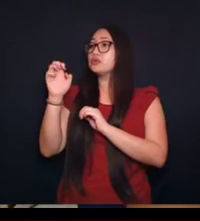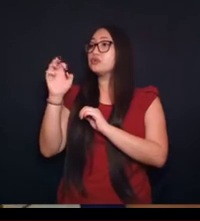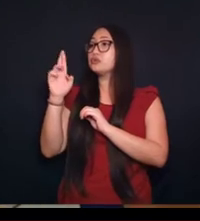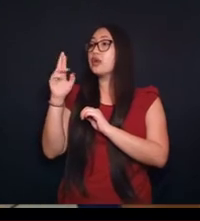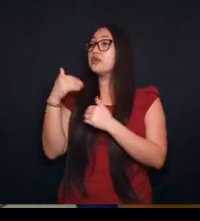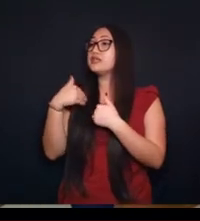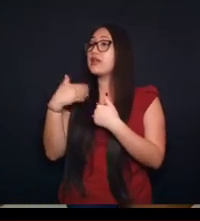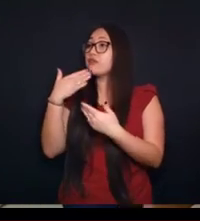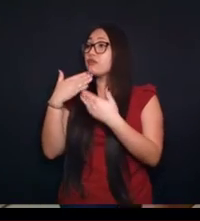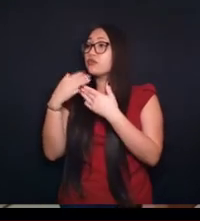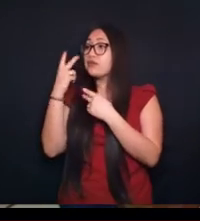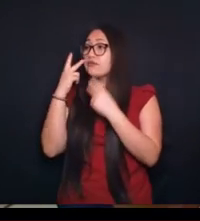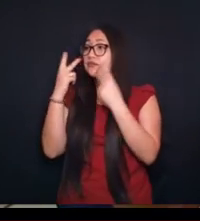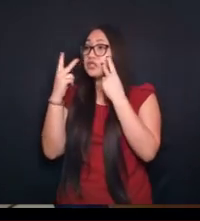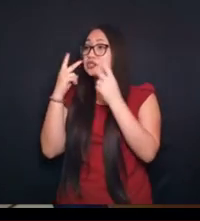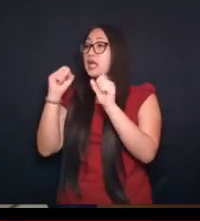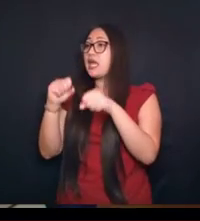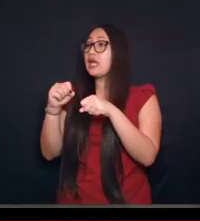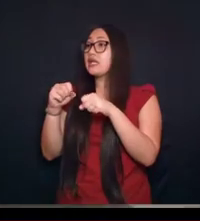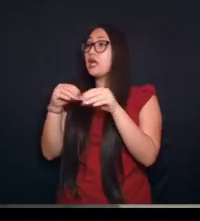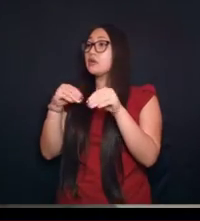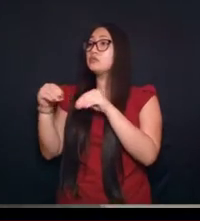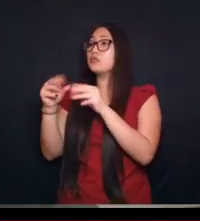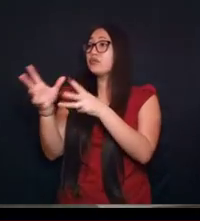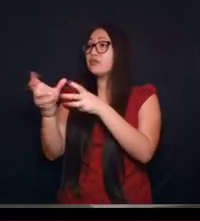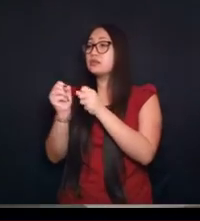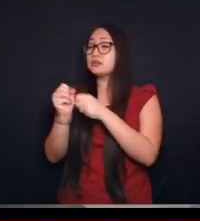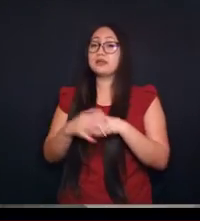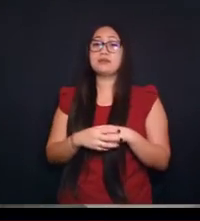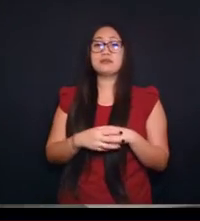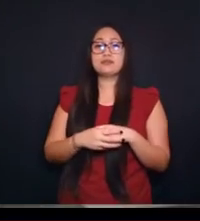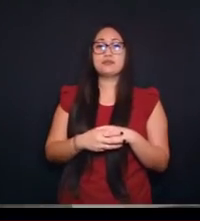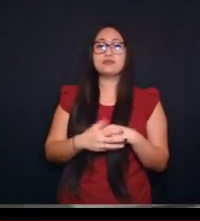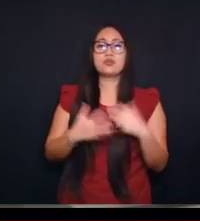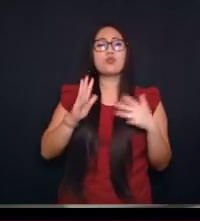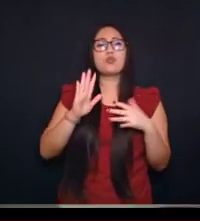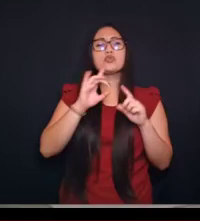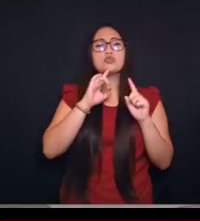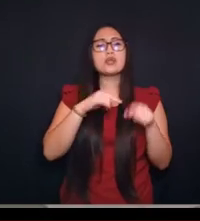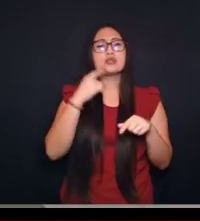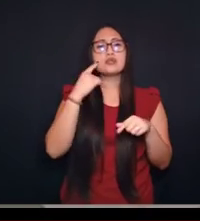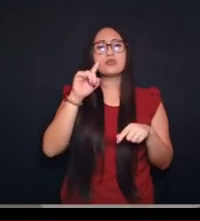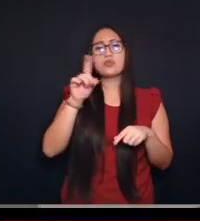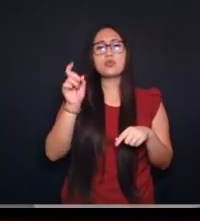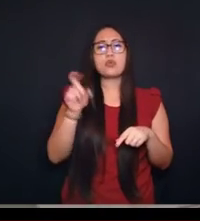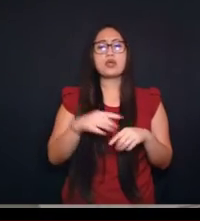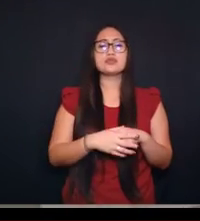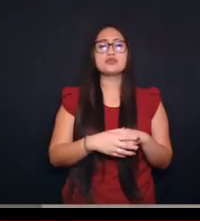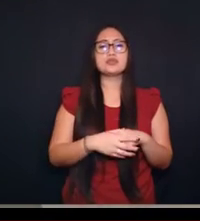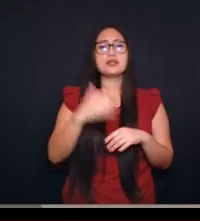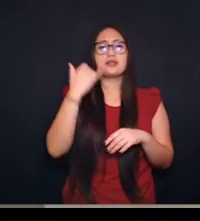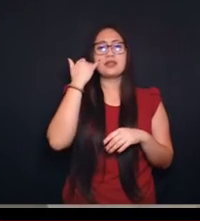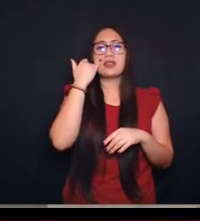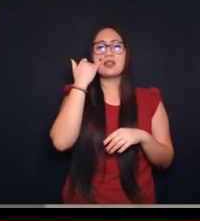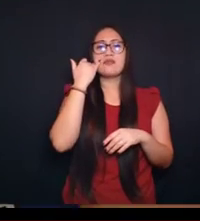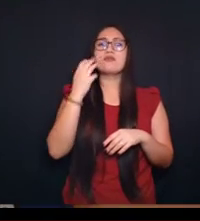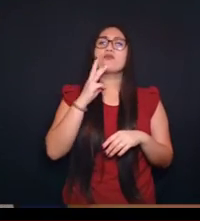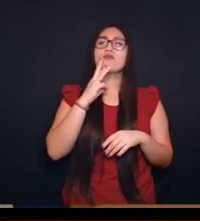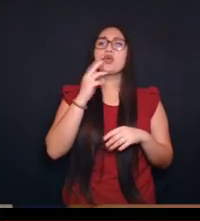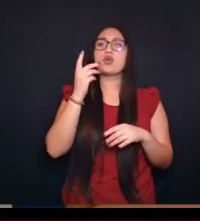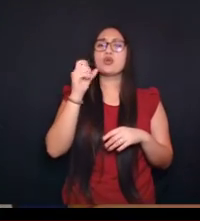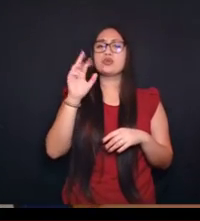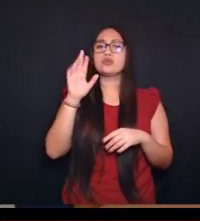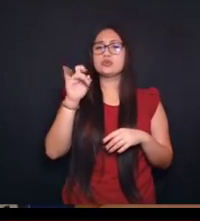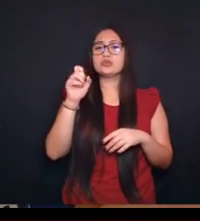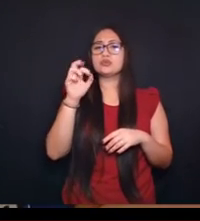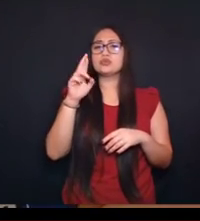good vision and can move quickly. Okay, so what would be your answer to the question, what would happen if water striders lost their vision? They wouldn't